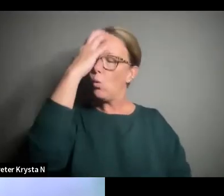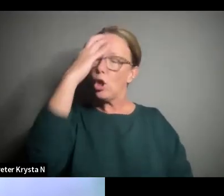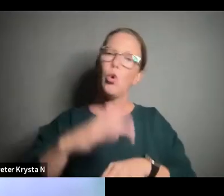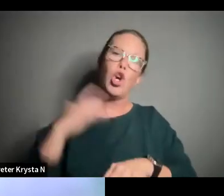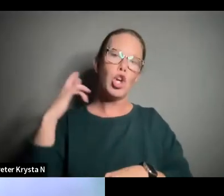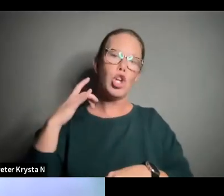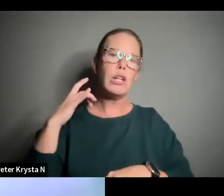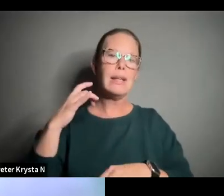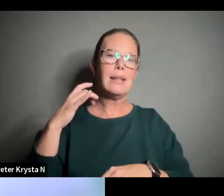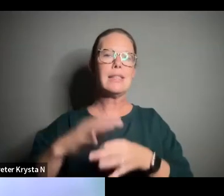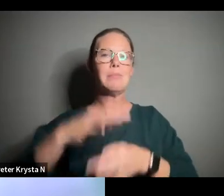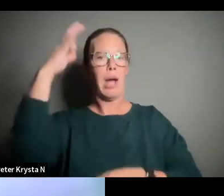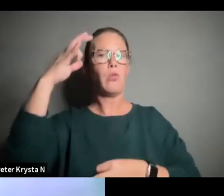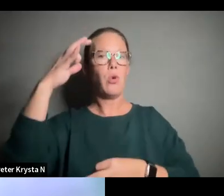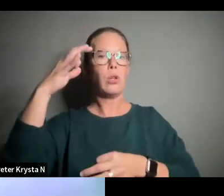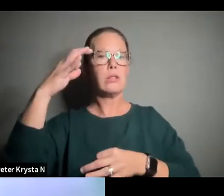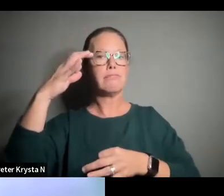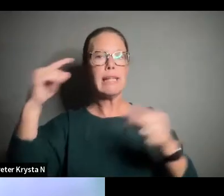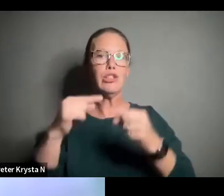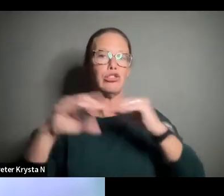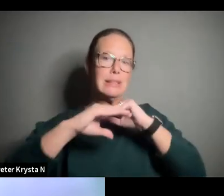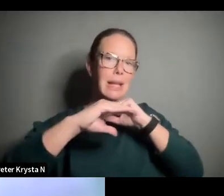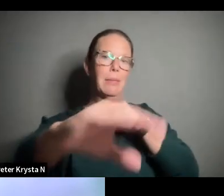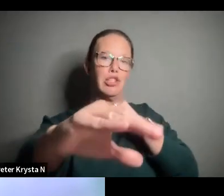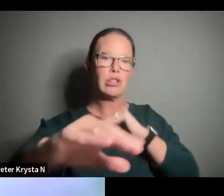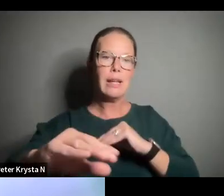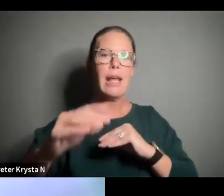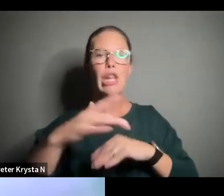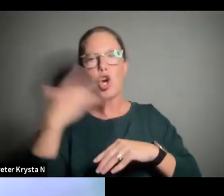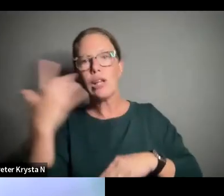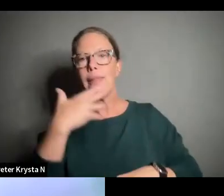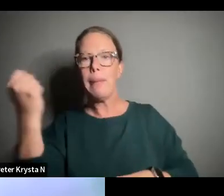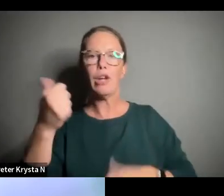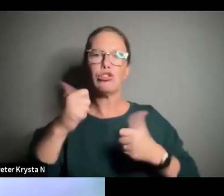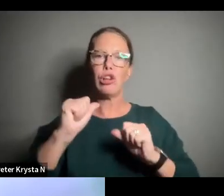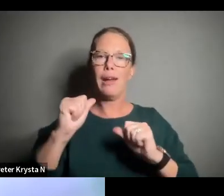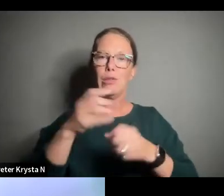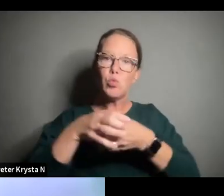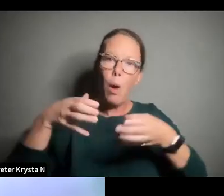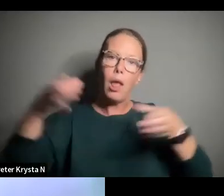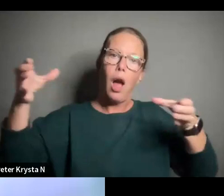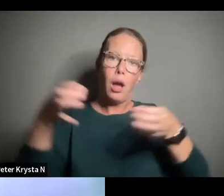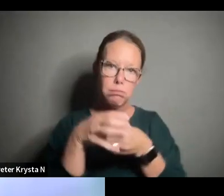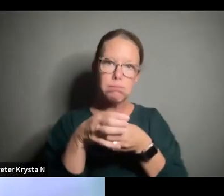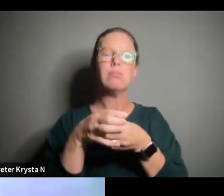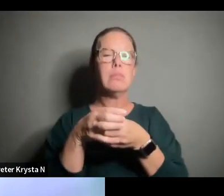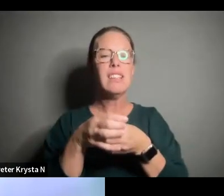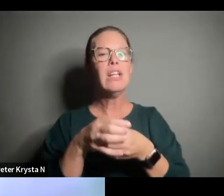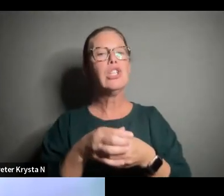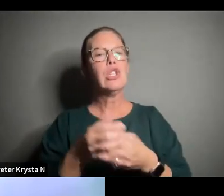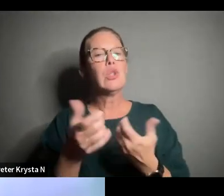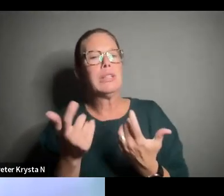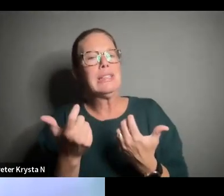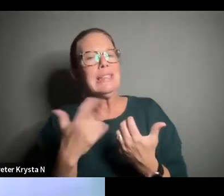spinal cord stabilization is important. The earlier, the better, to try to decrease the swelling and help that process of your spinal cord injury. So we usually